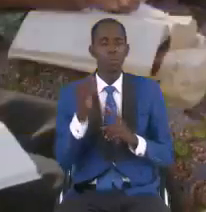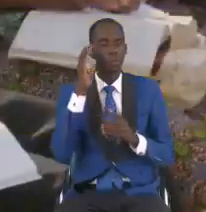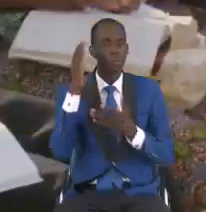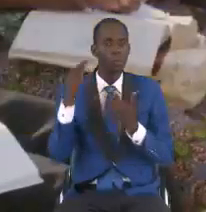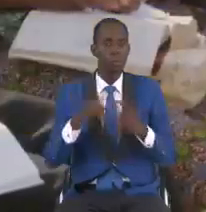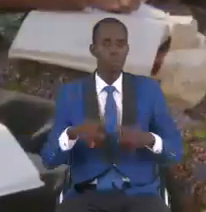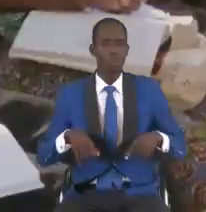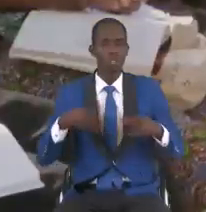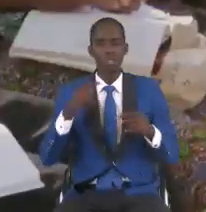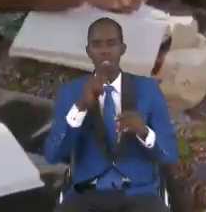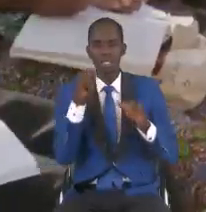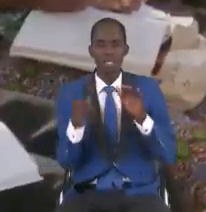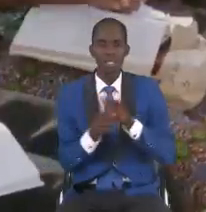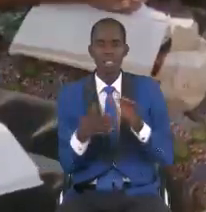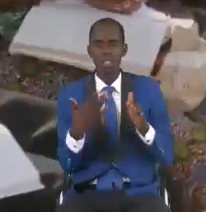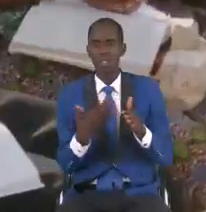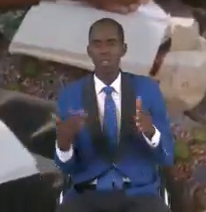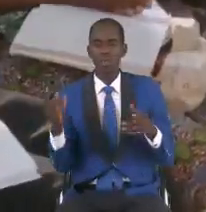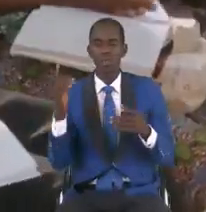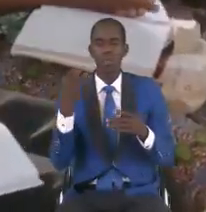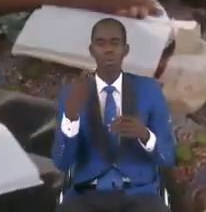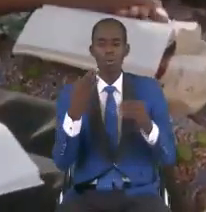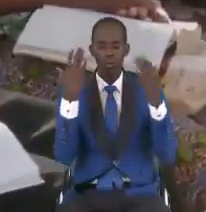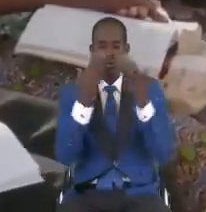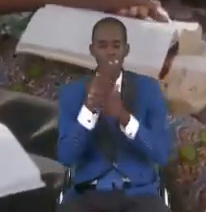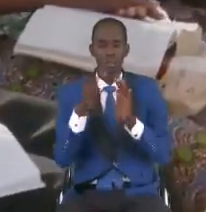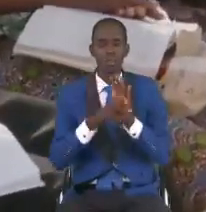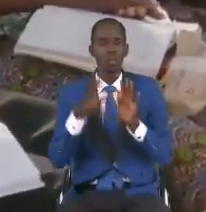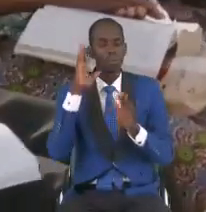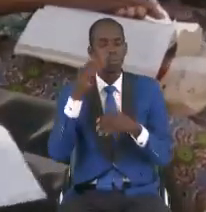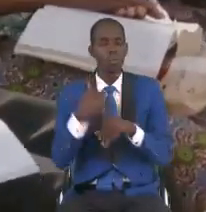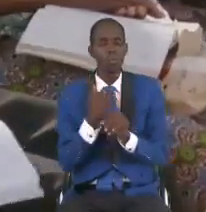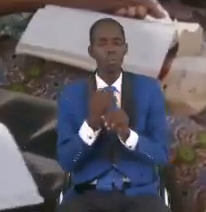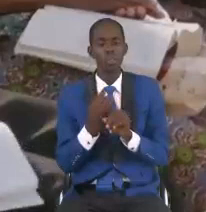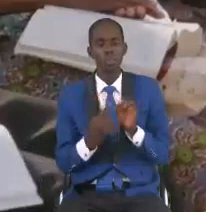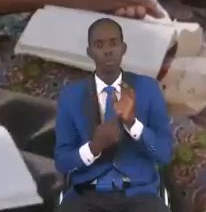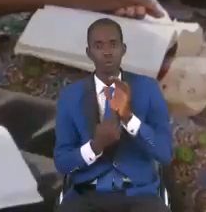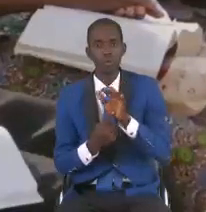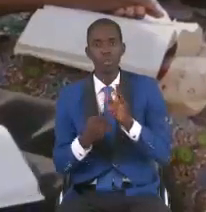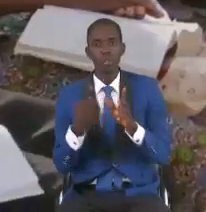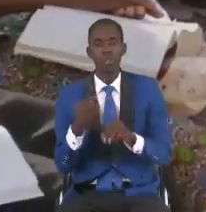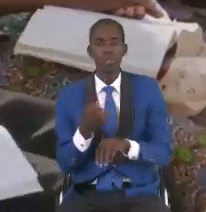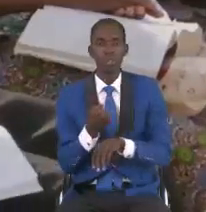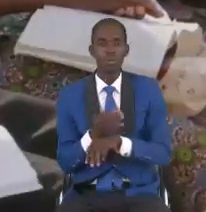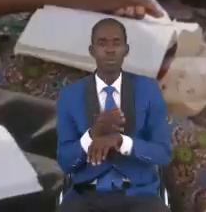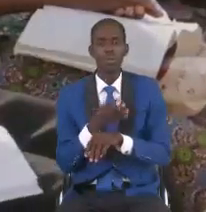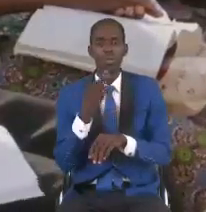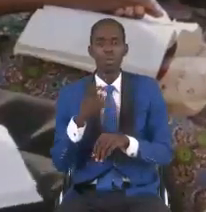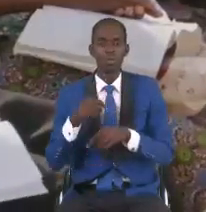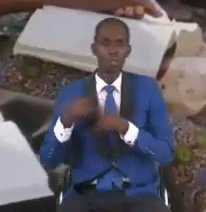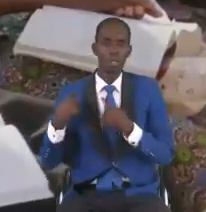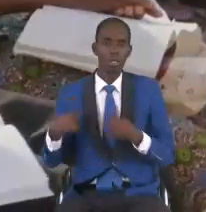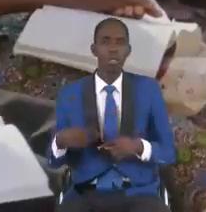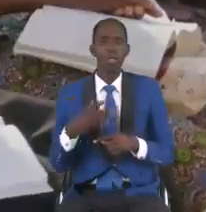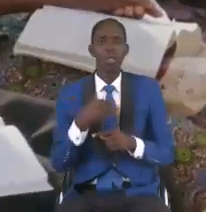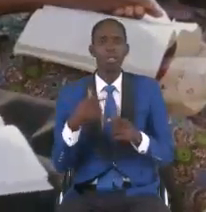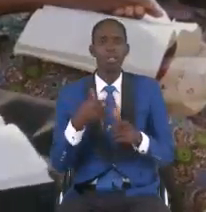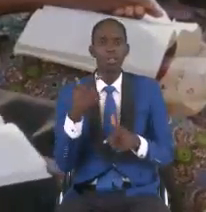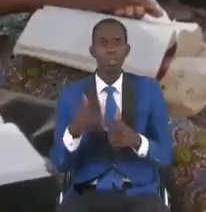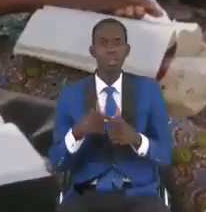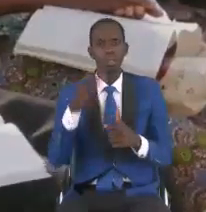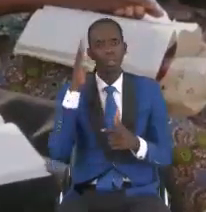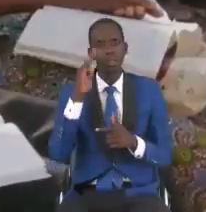of darkness, and will make manifest the counsels of the heart, and then shall every